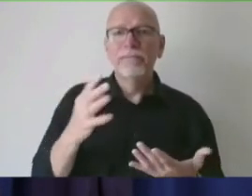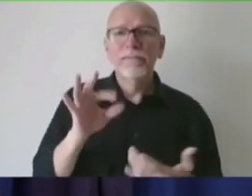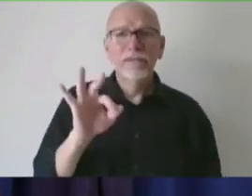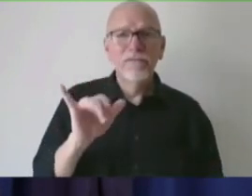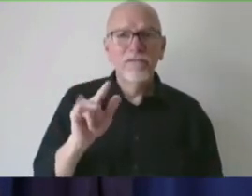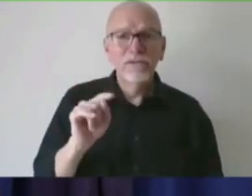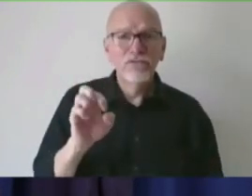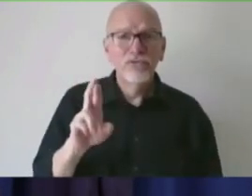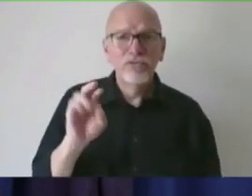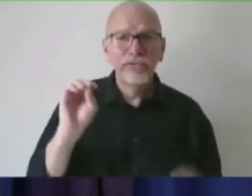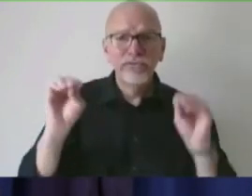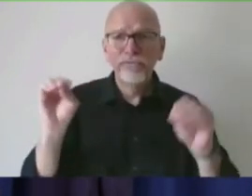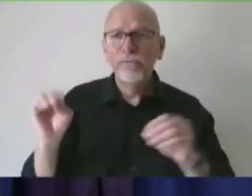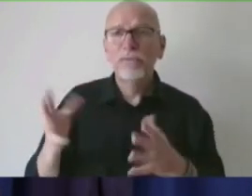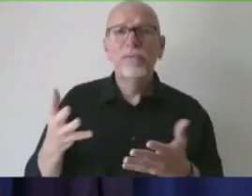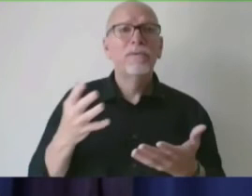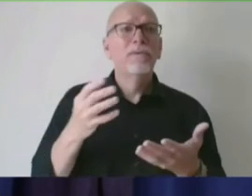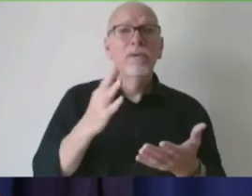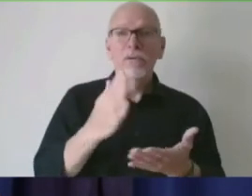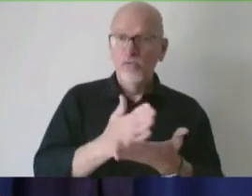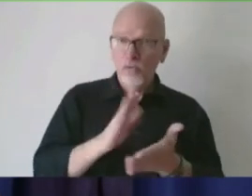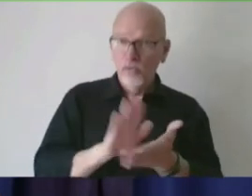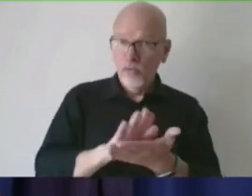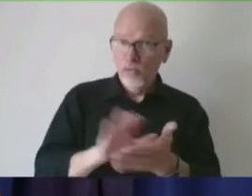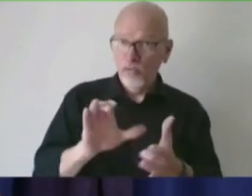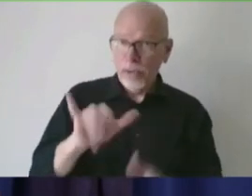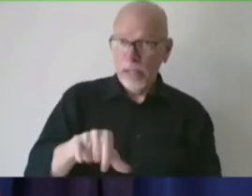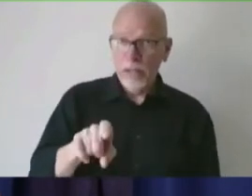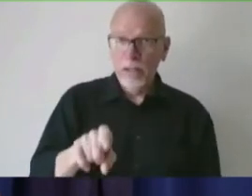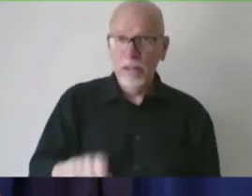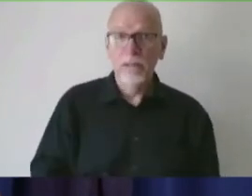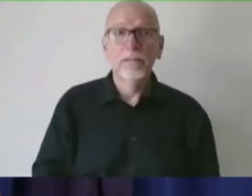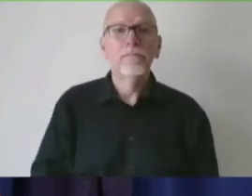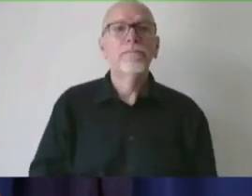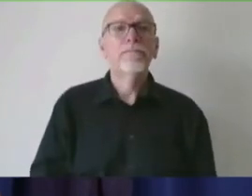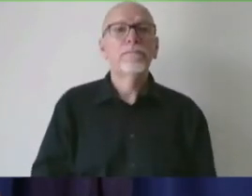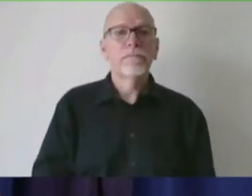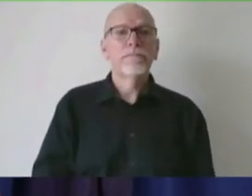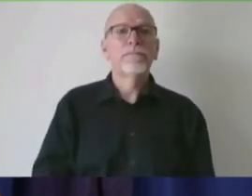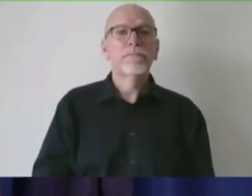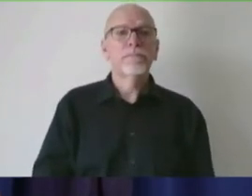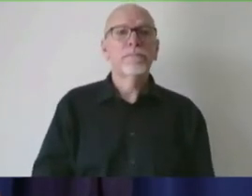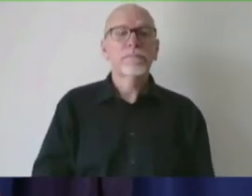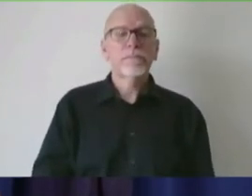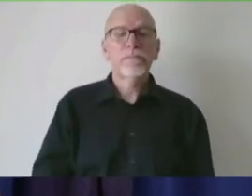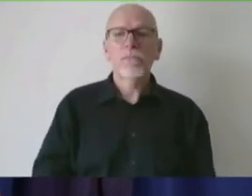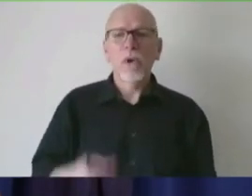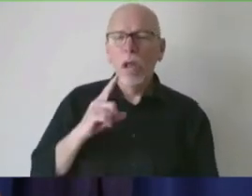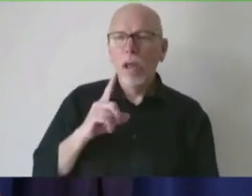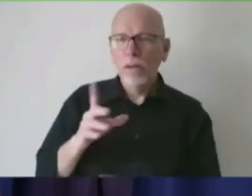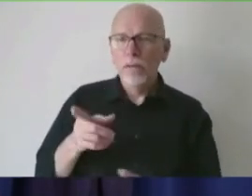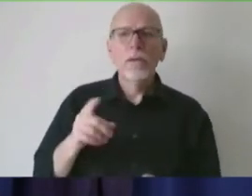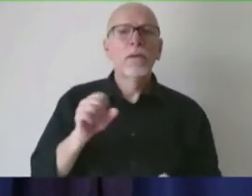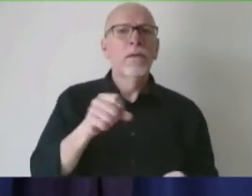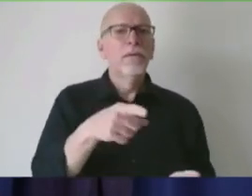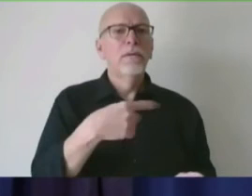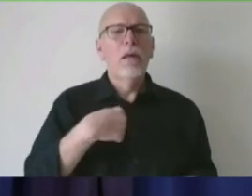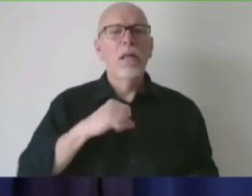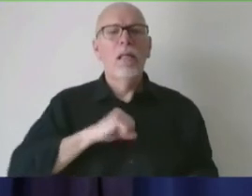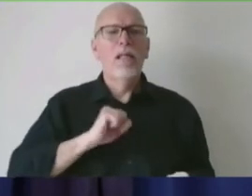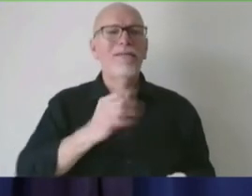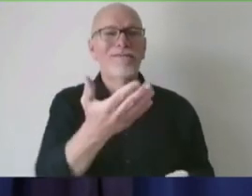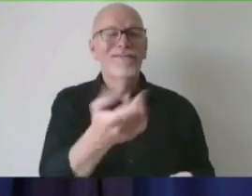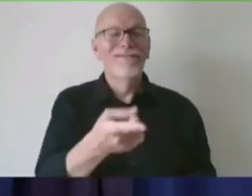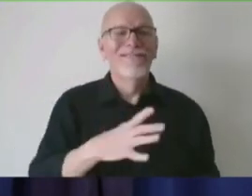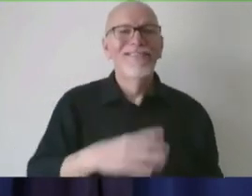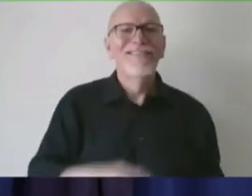things like that? And are schools doing that? Yes, we have seen. I'm sorry, Kath, were you finished? No, I just coughed in after that.